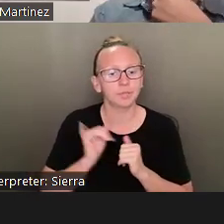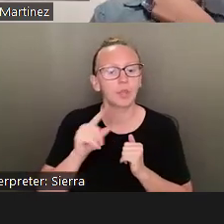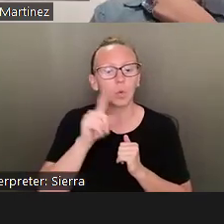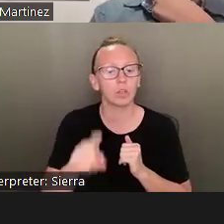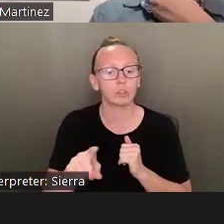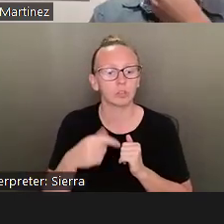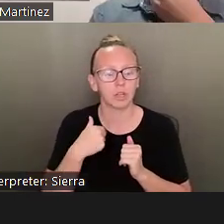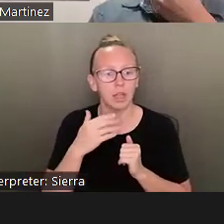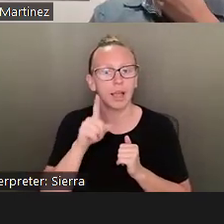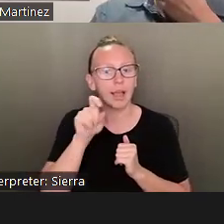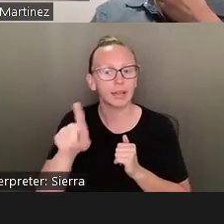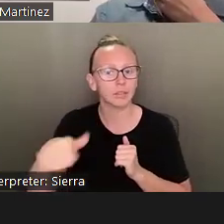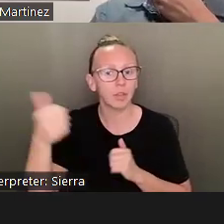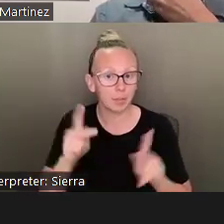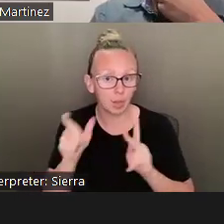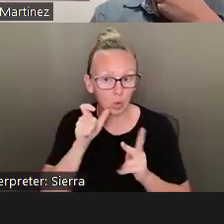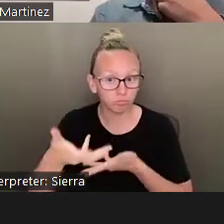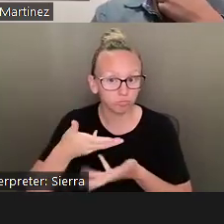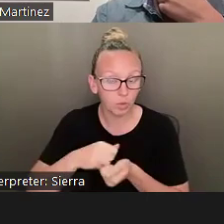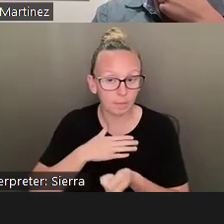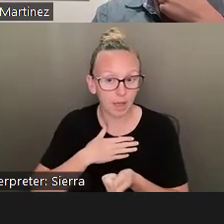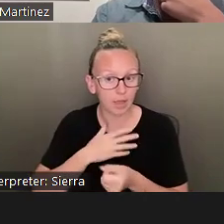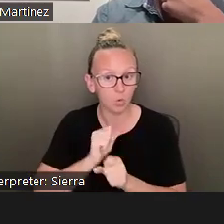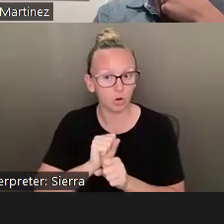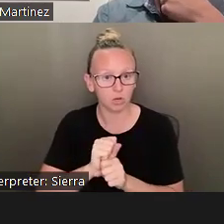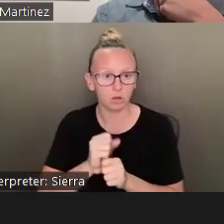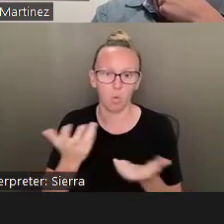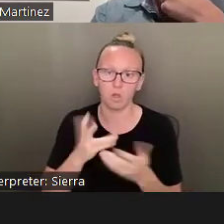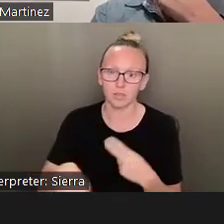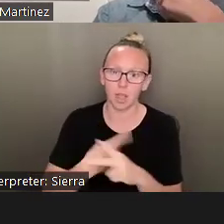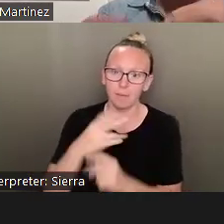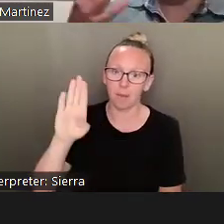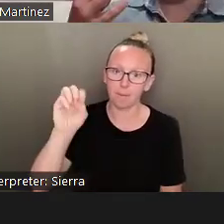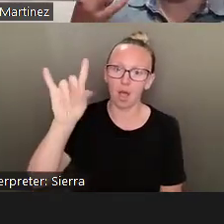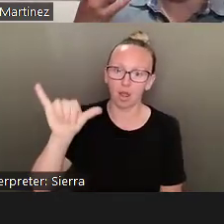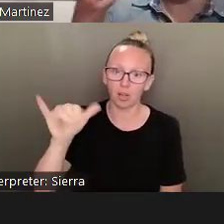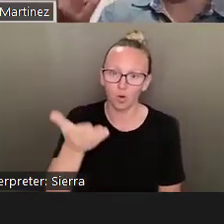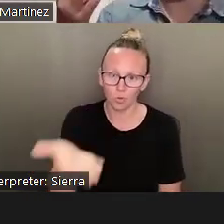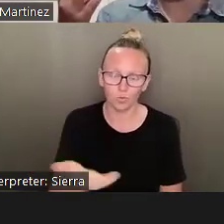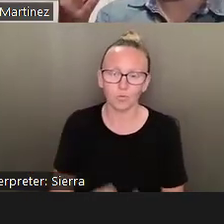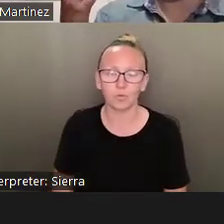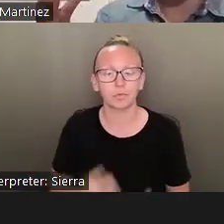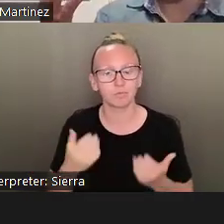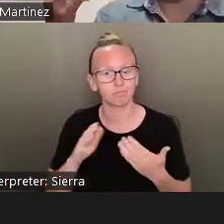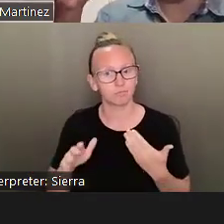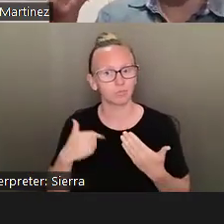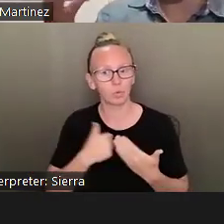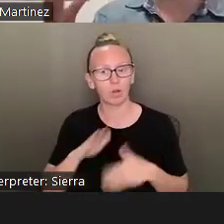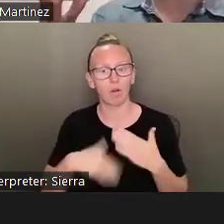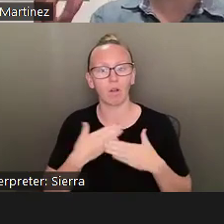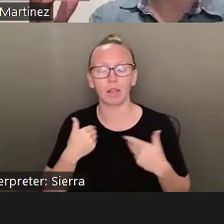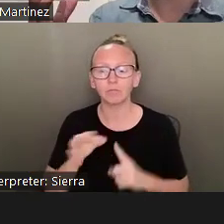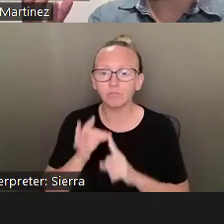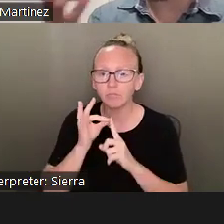others who interact with my work, is what kind of body are you? All of us have distinct, unique